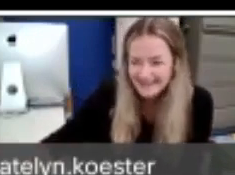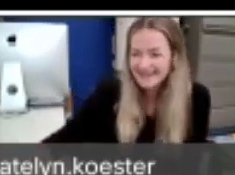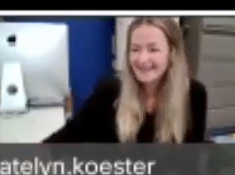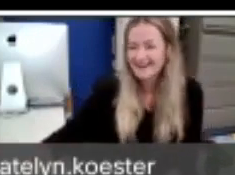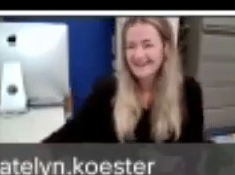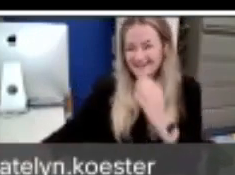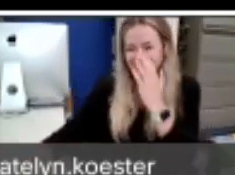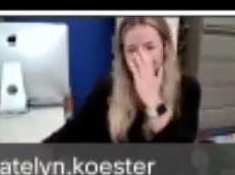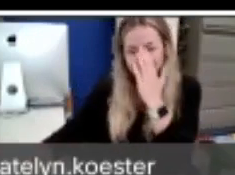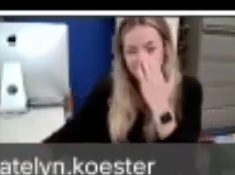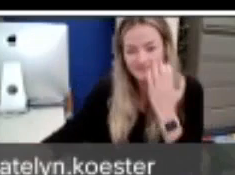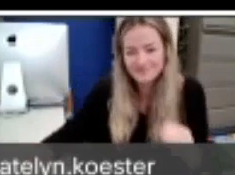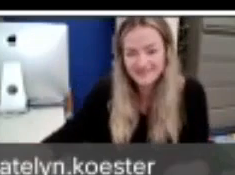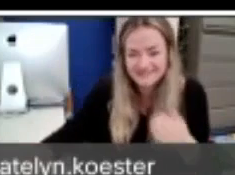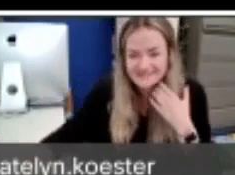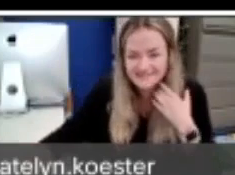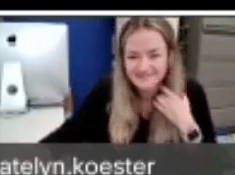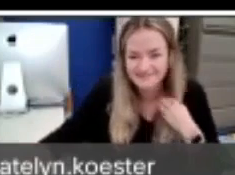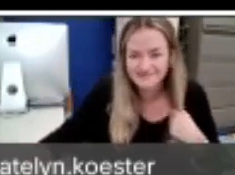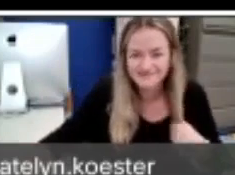That's fine. It's interesting that it's different